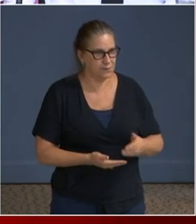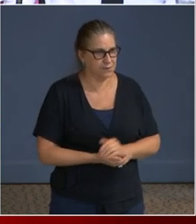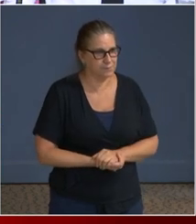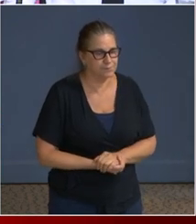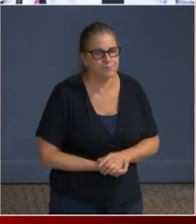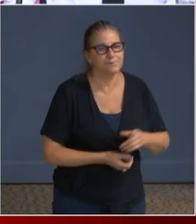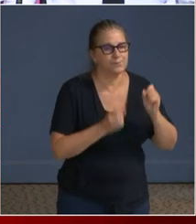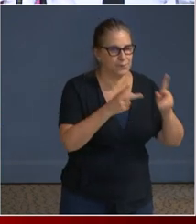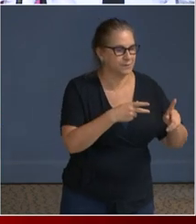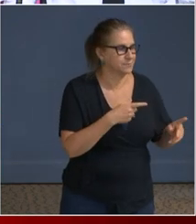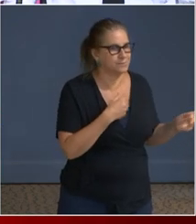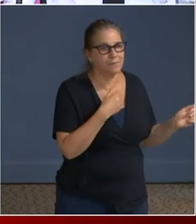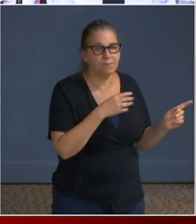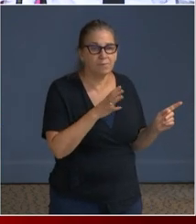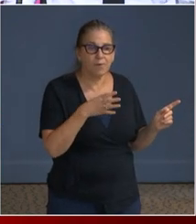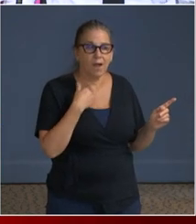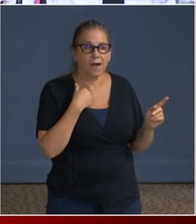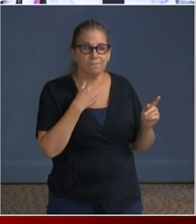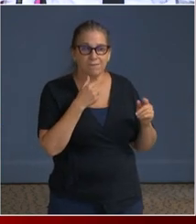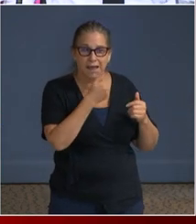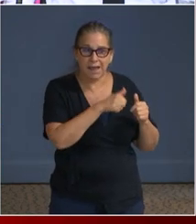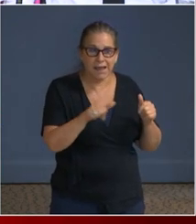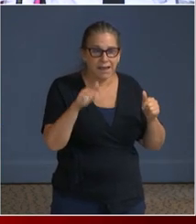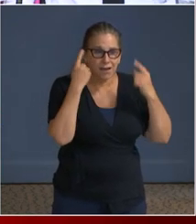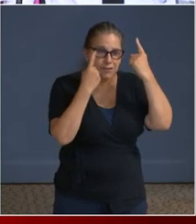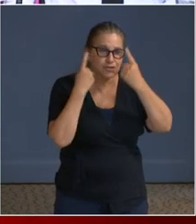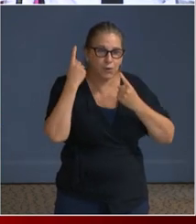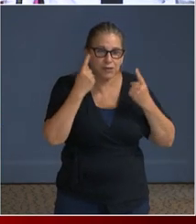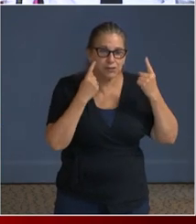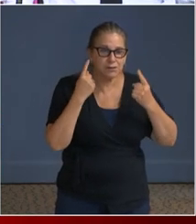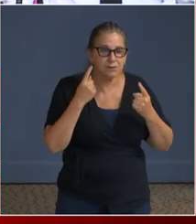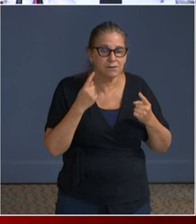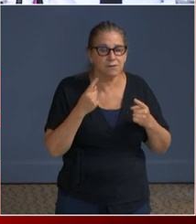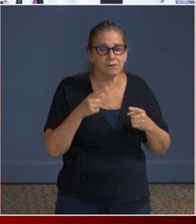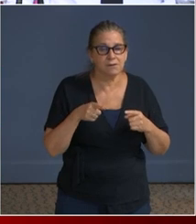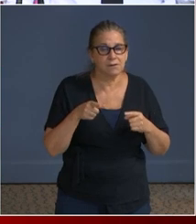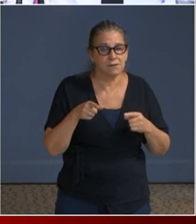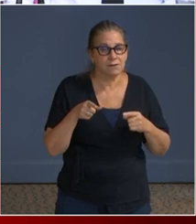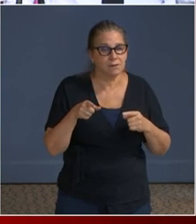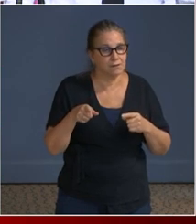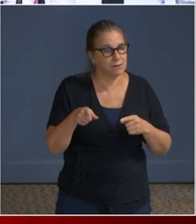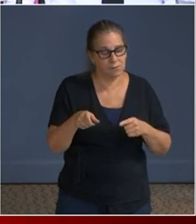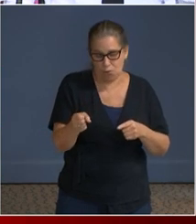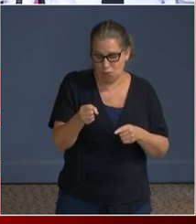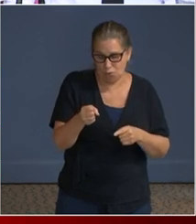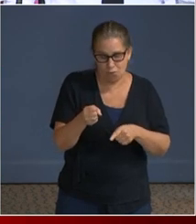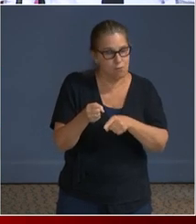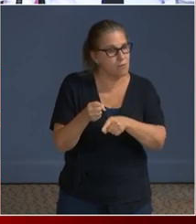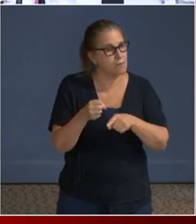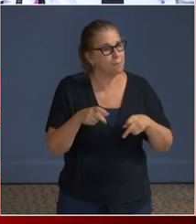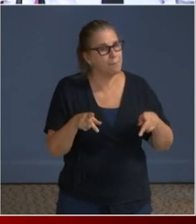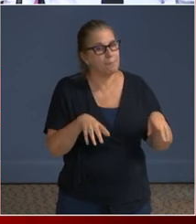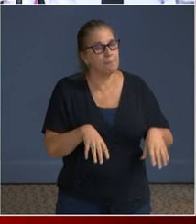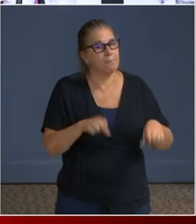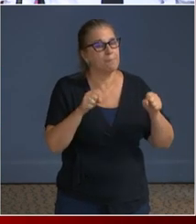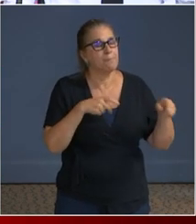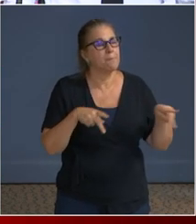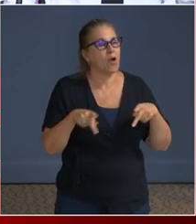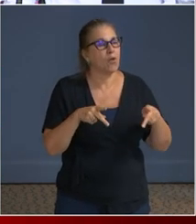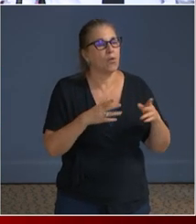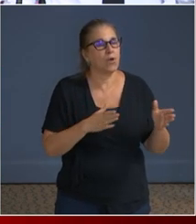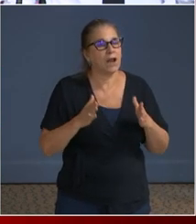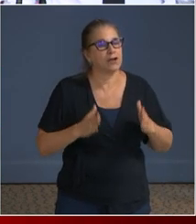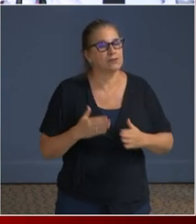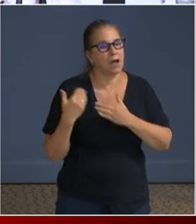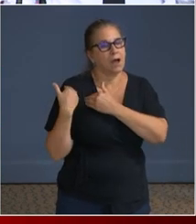any consideration at this point of holding the party organizers accountable? Absolutely. I think that there needs to be responsibility for